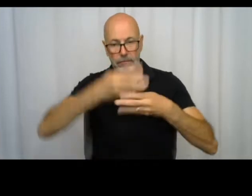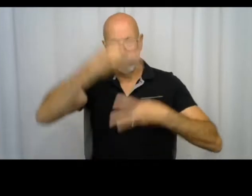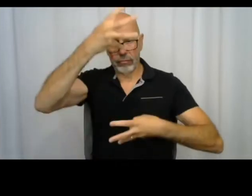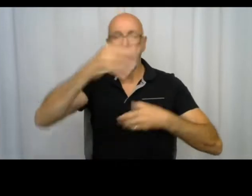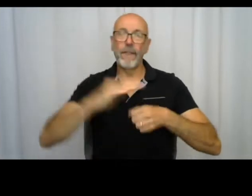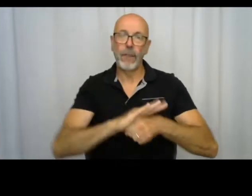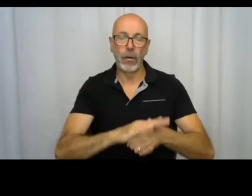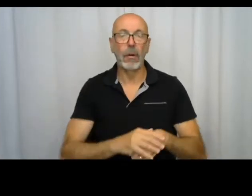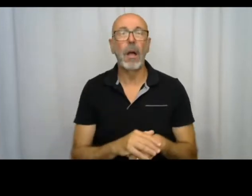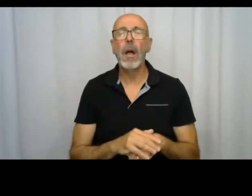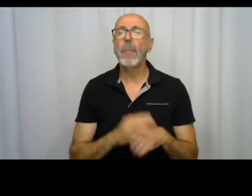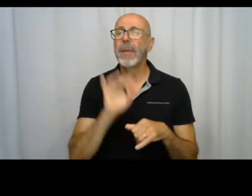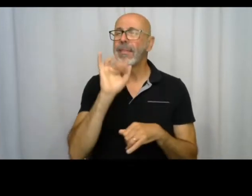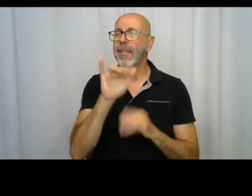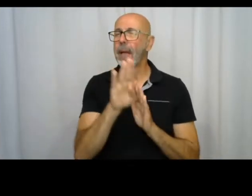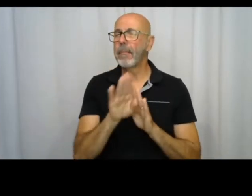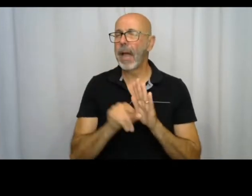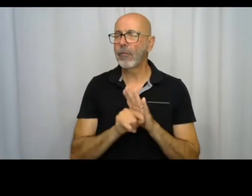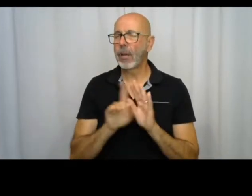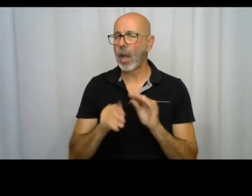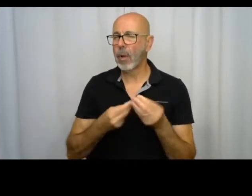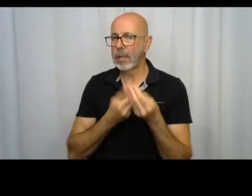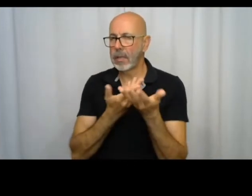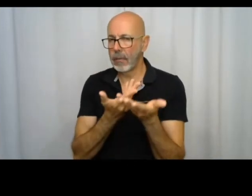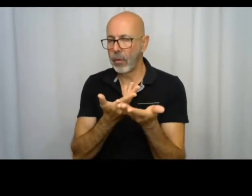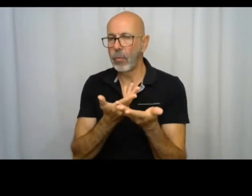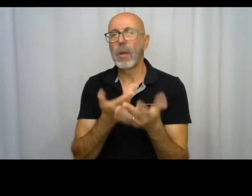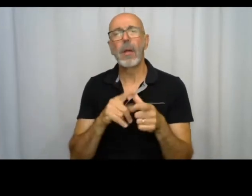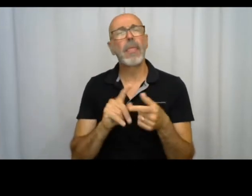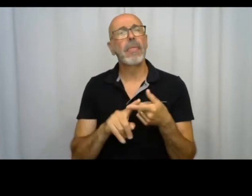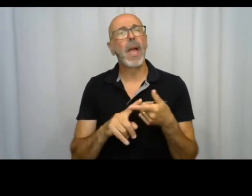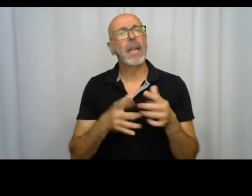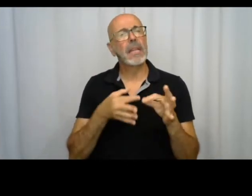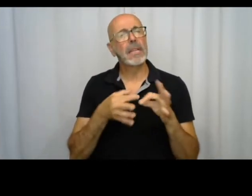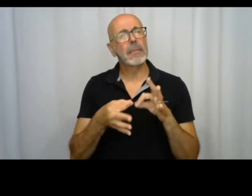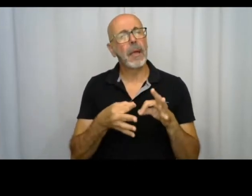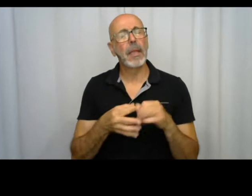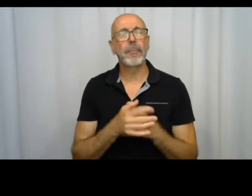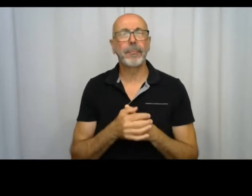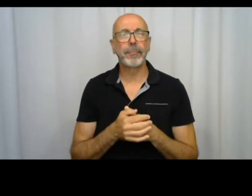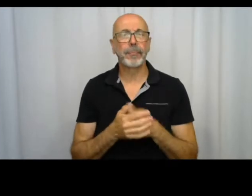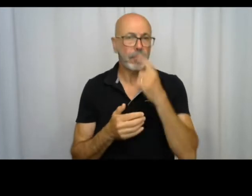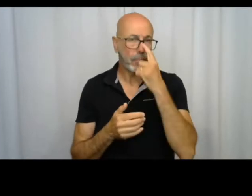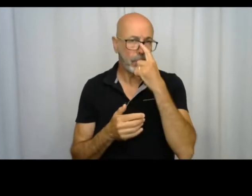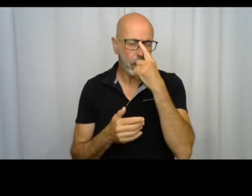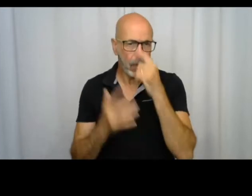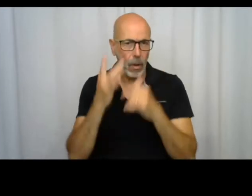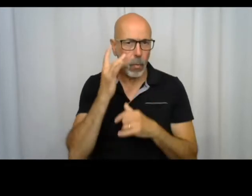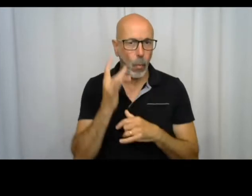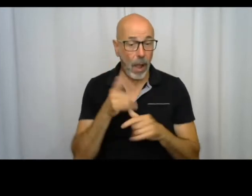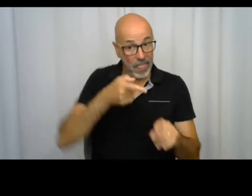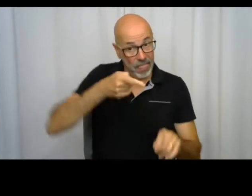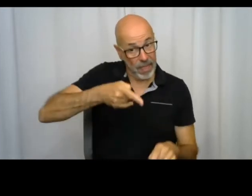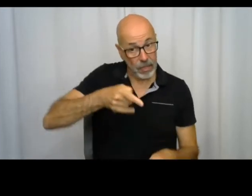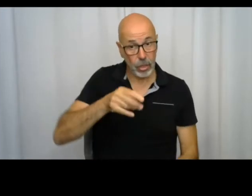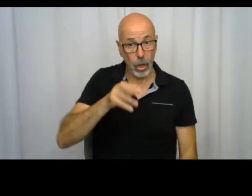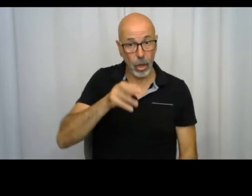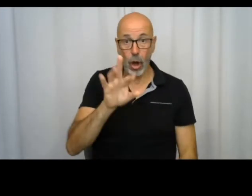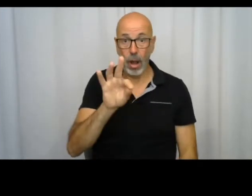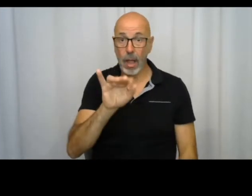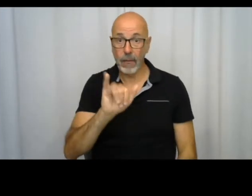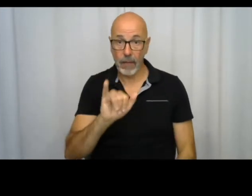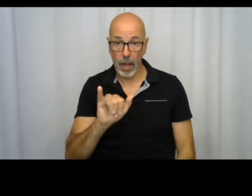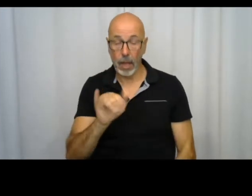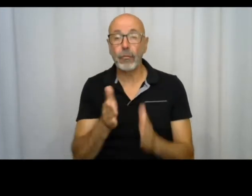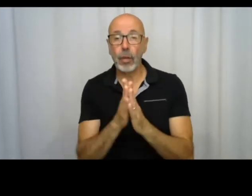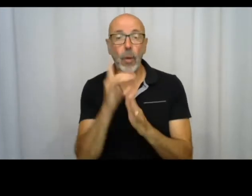that background and also explain that the reason why this RFI, the request for information, is